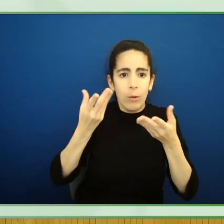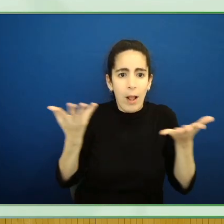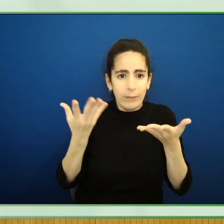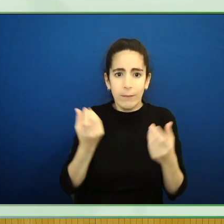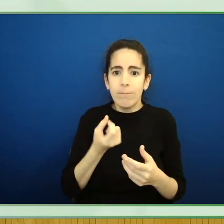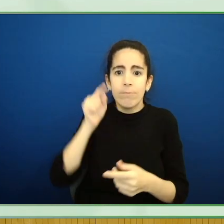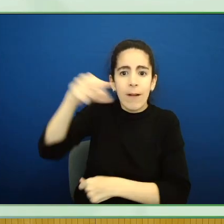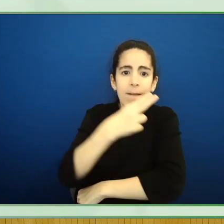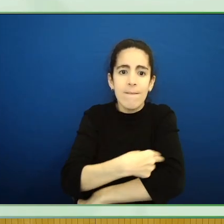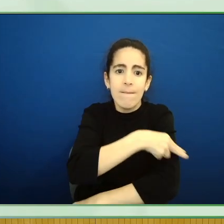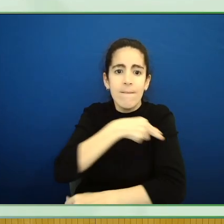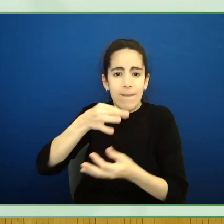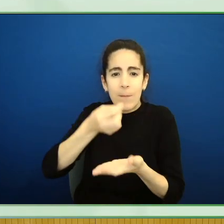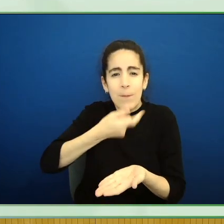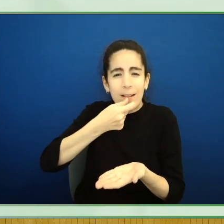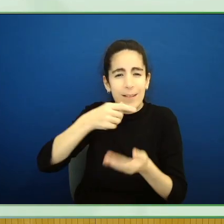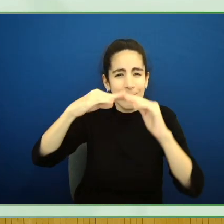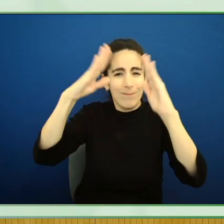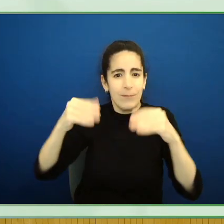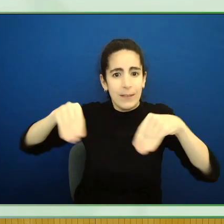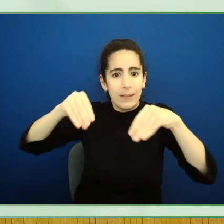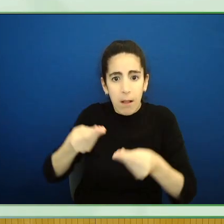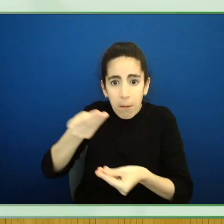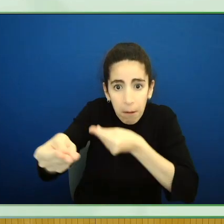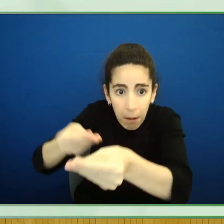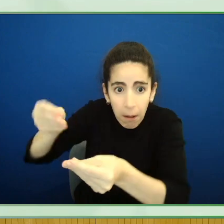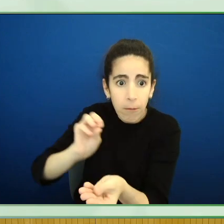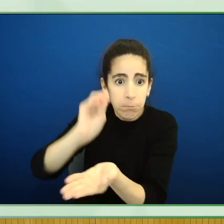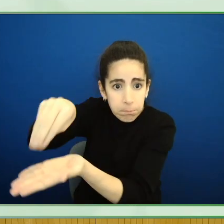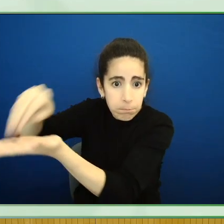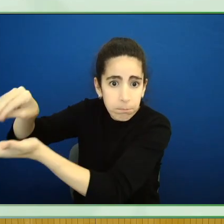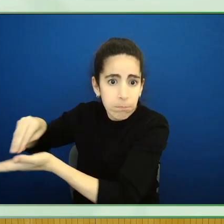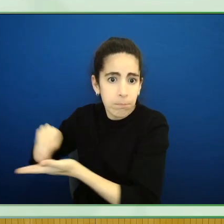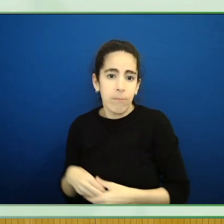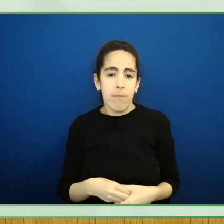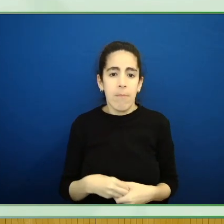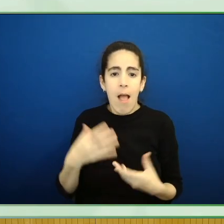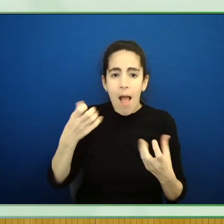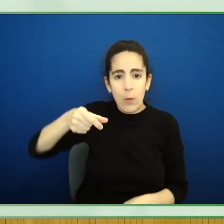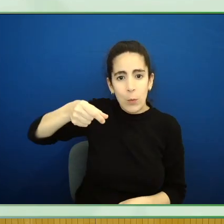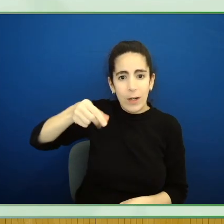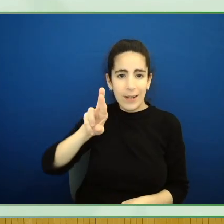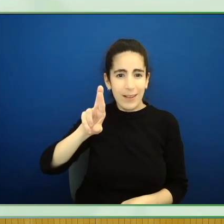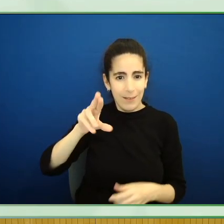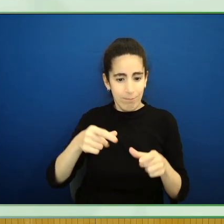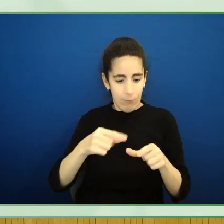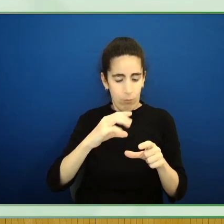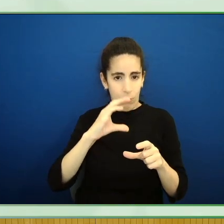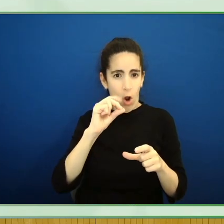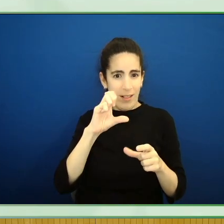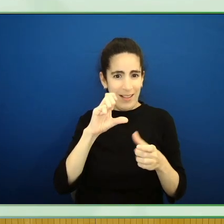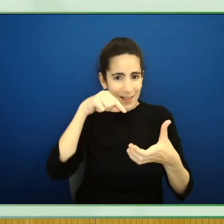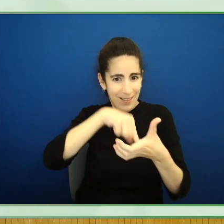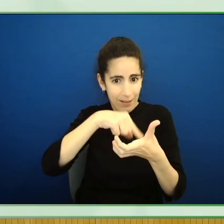from my cane to a walker, she's able to get some support there right on her phone in her own language anytime she wants.